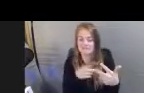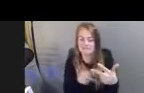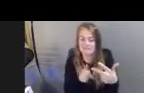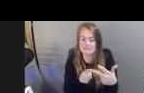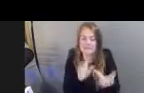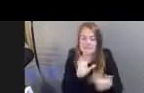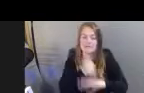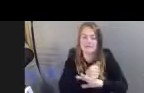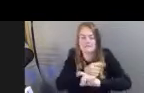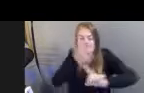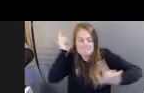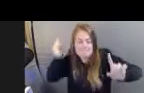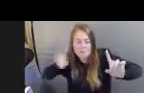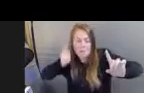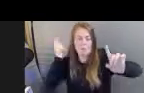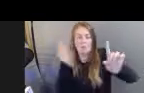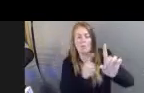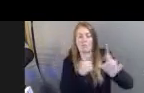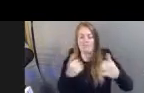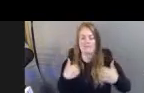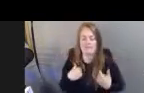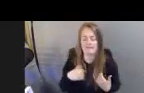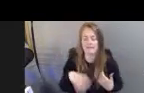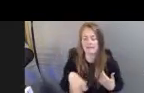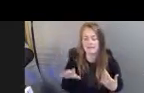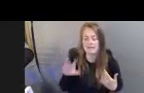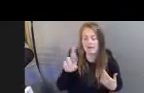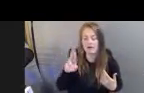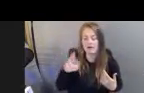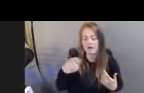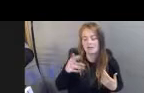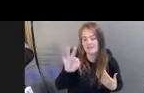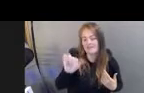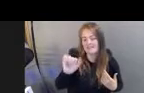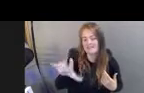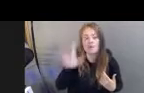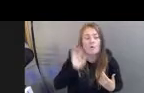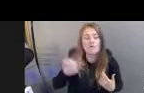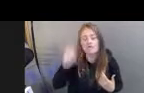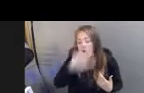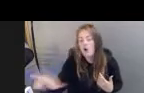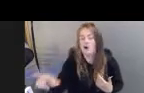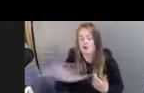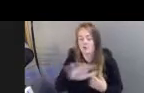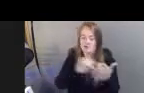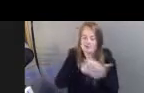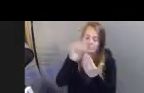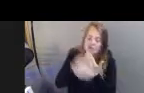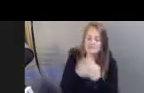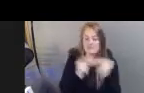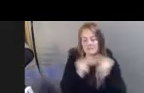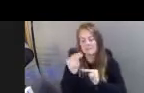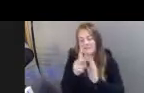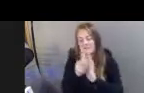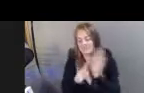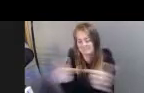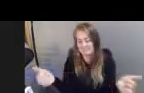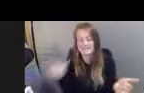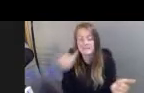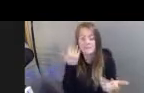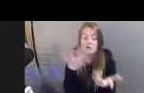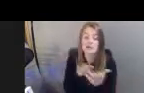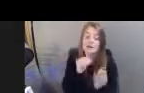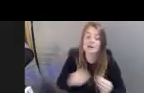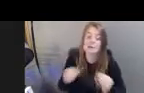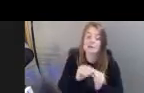is setting aspirational goals and achieving RHFAC gold for all of your projects. And as I said, if you want to learn more, you can